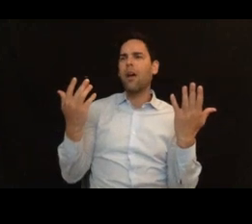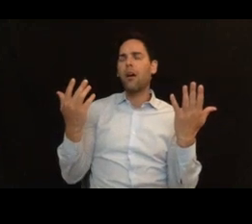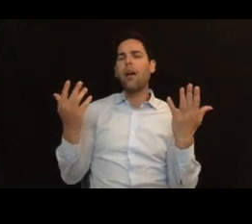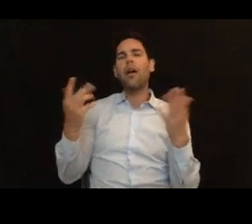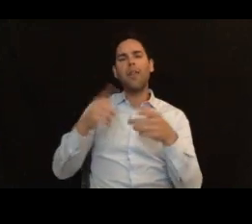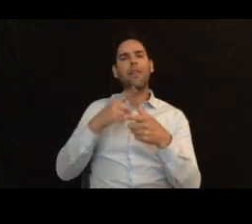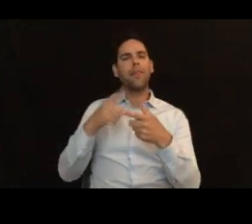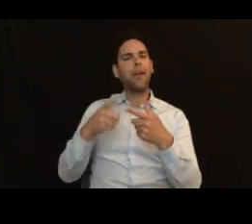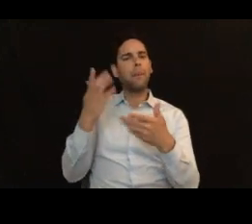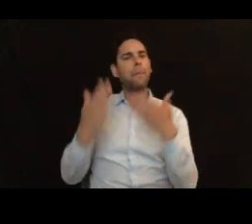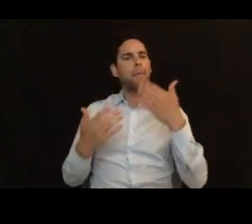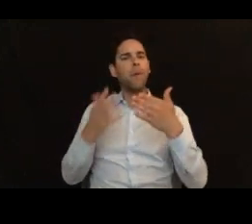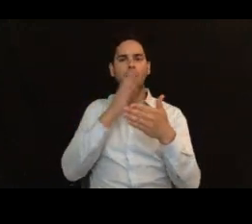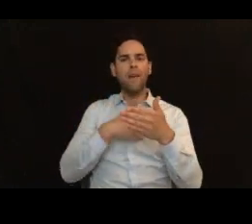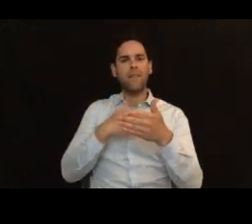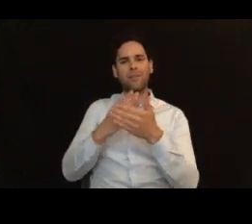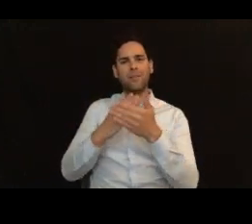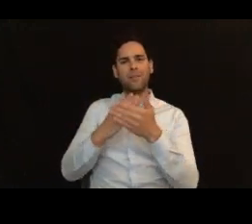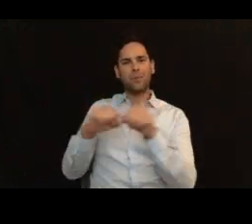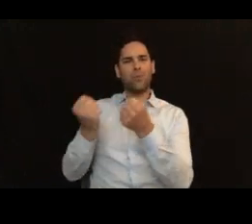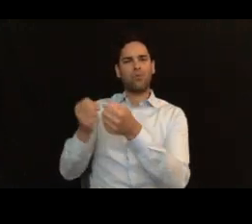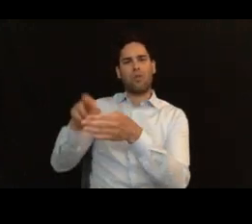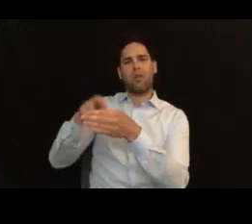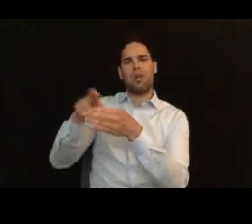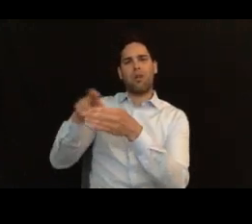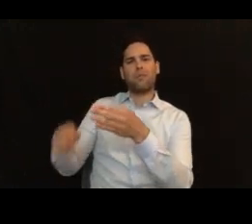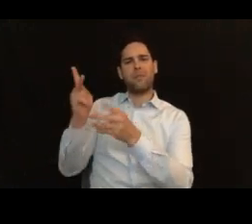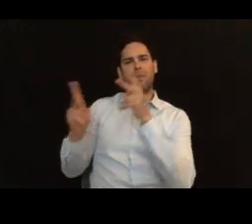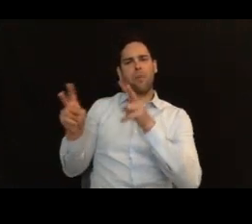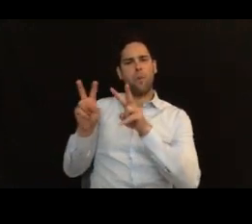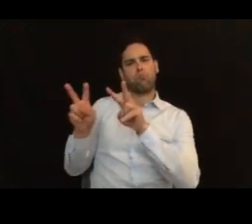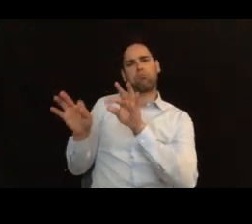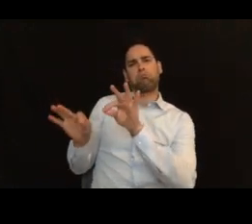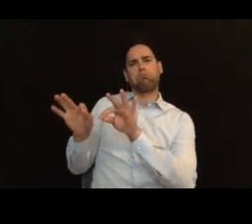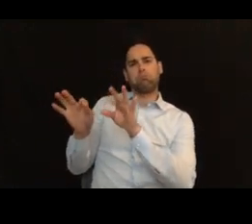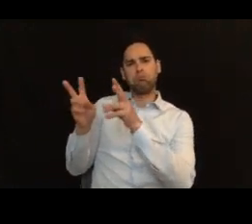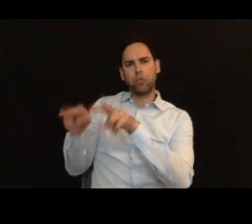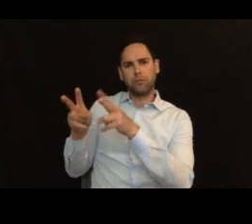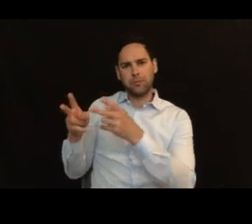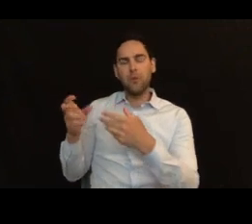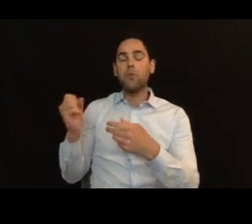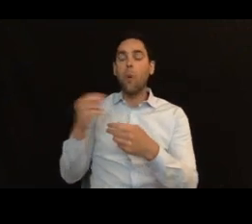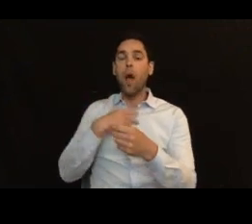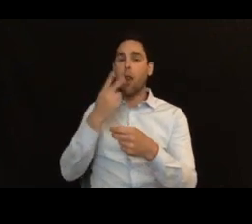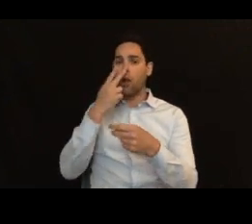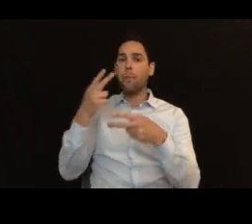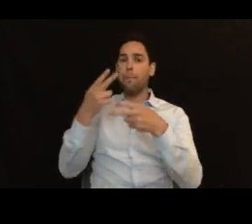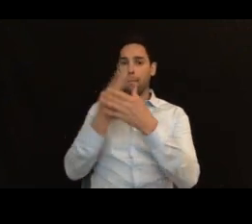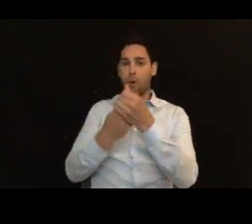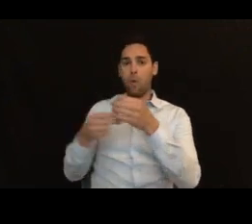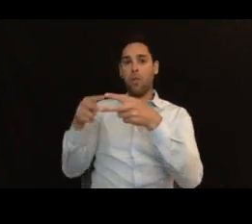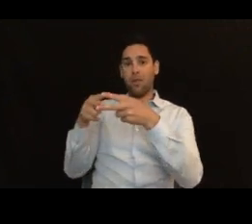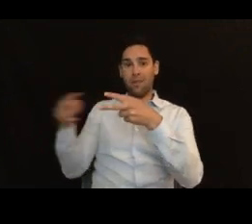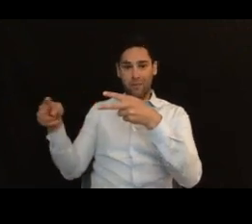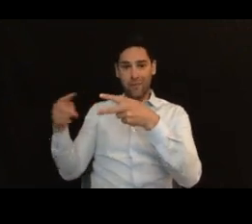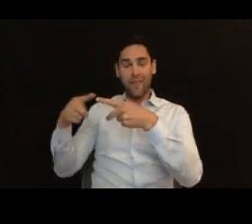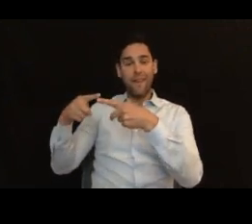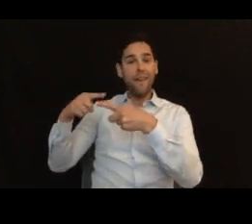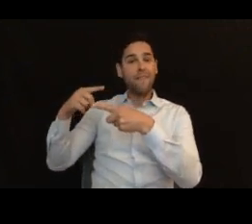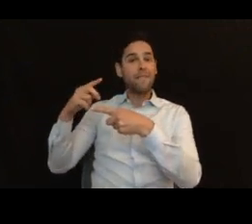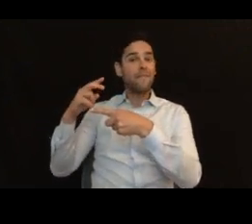social consequences to that. So I kind of look at how phonetic variables and visual presentation kind of interact, and what that